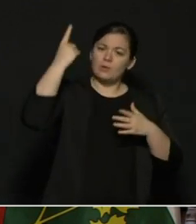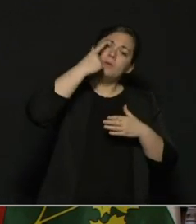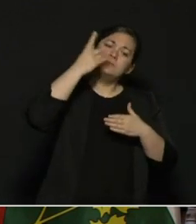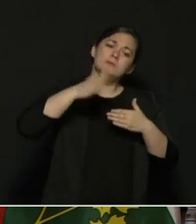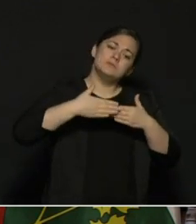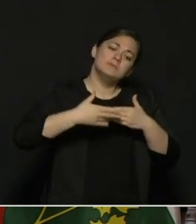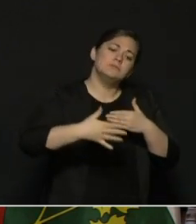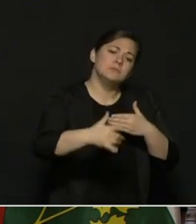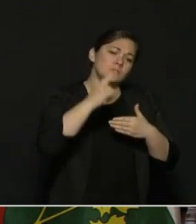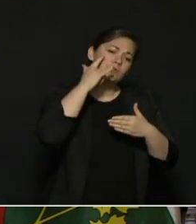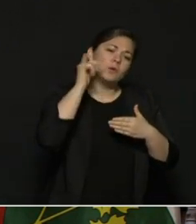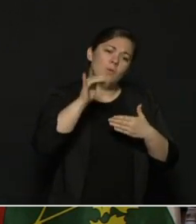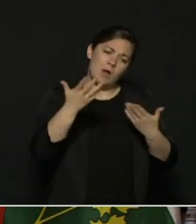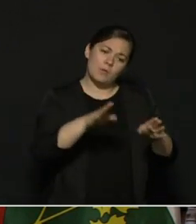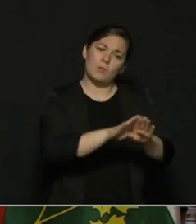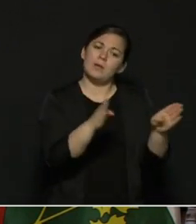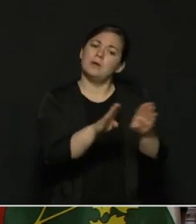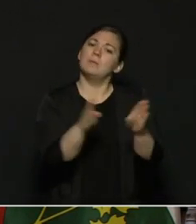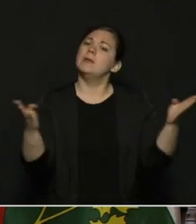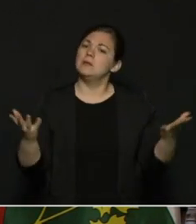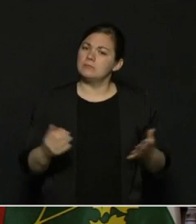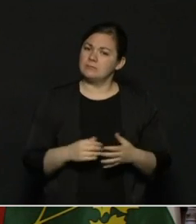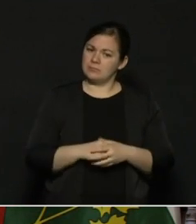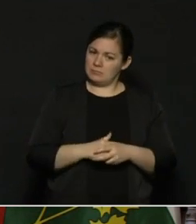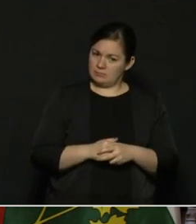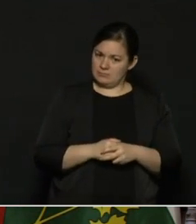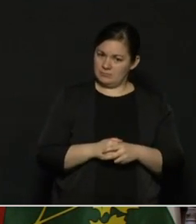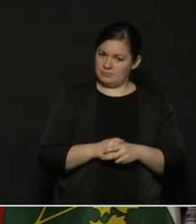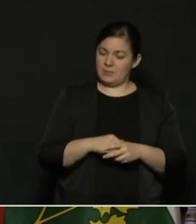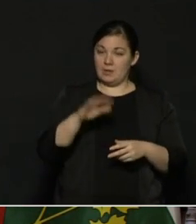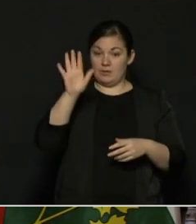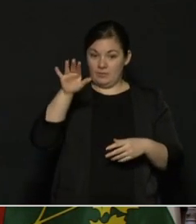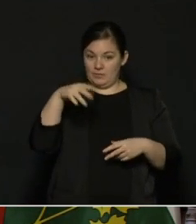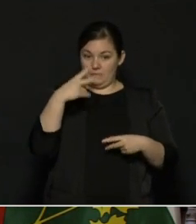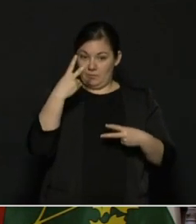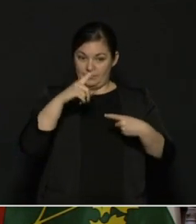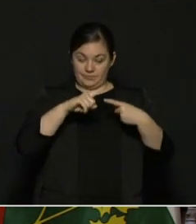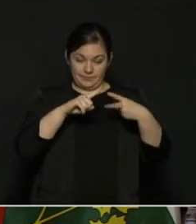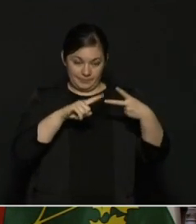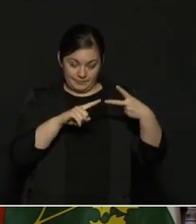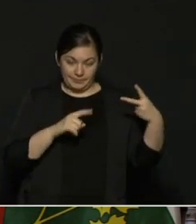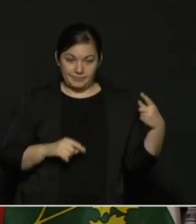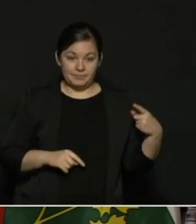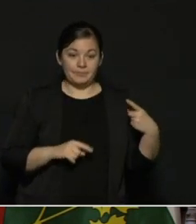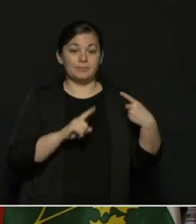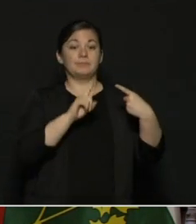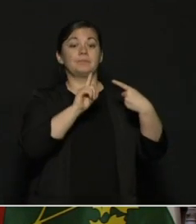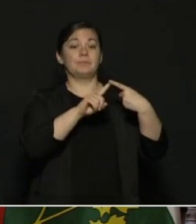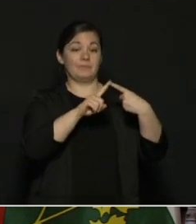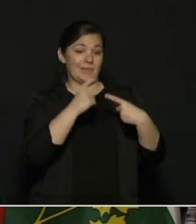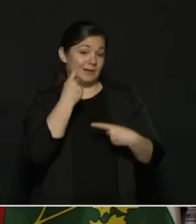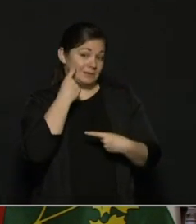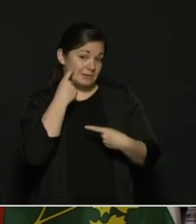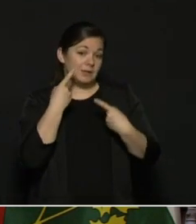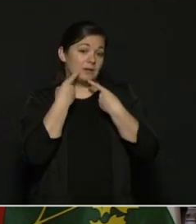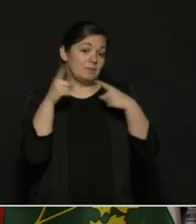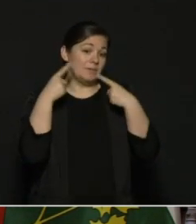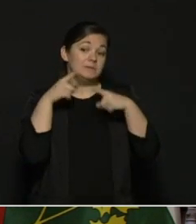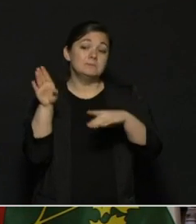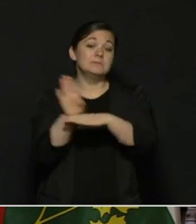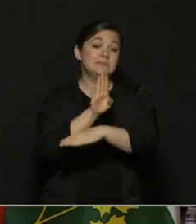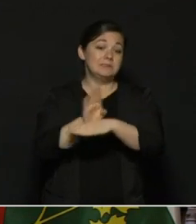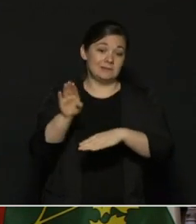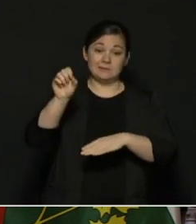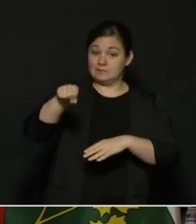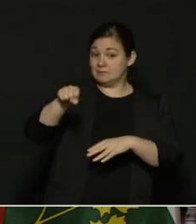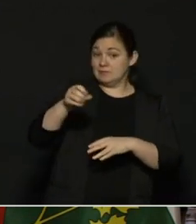this? Well, there's two parts to that. One is that a lot of them, some of them are outdoor because it's spring and it's coming that, and